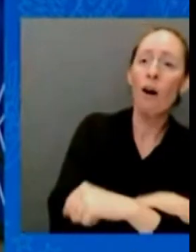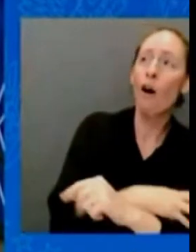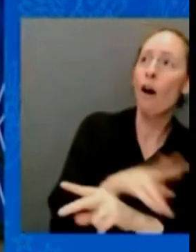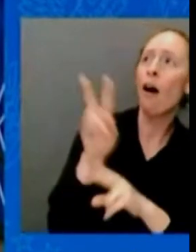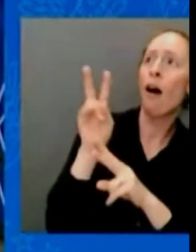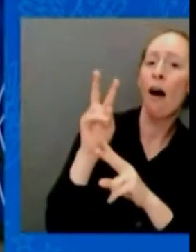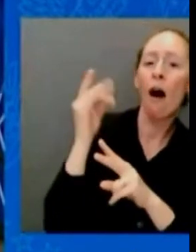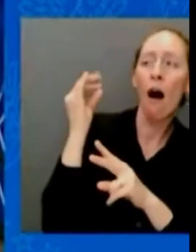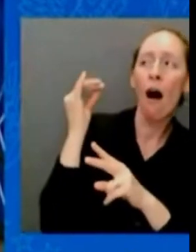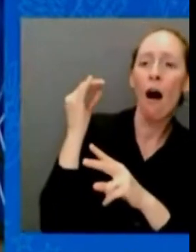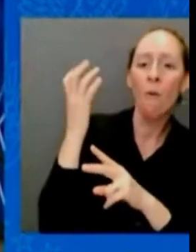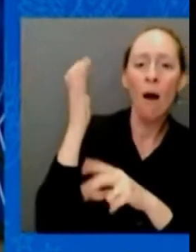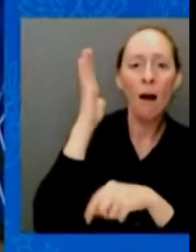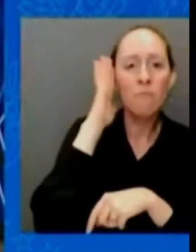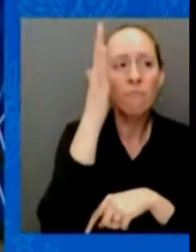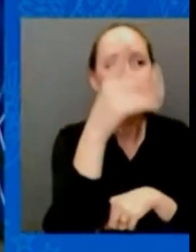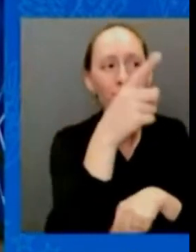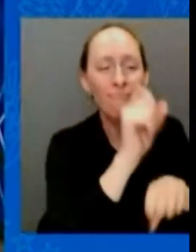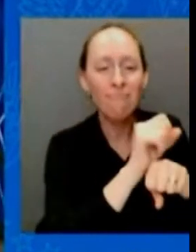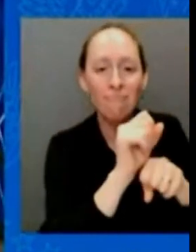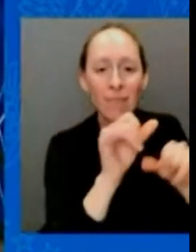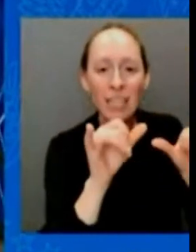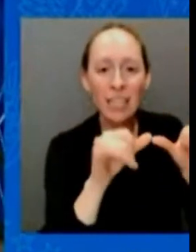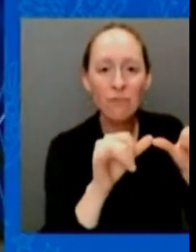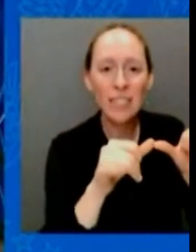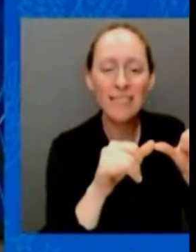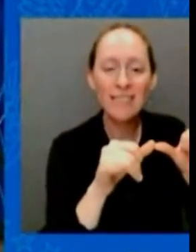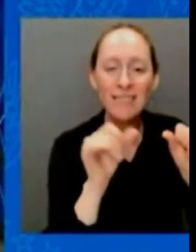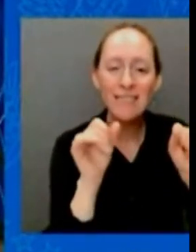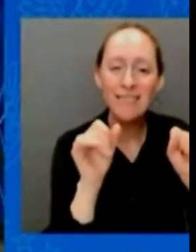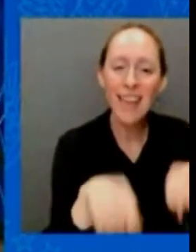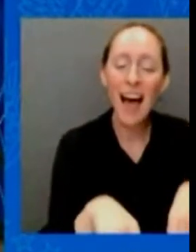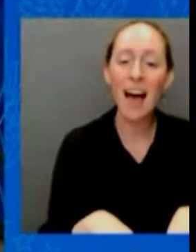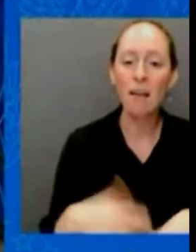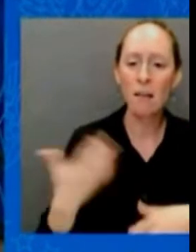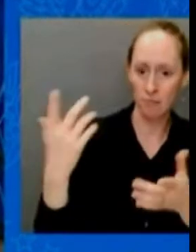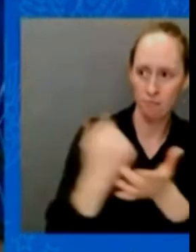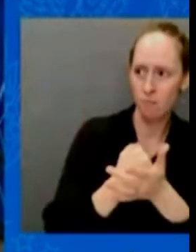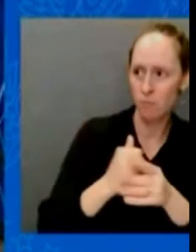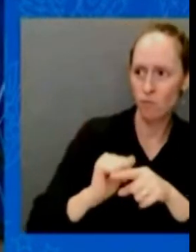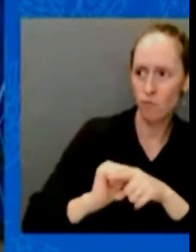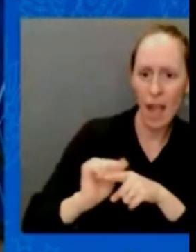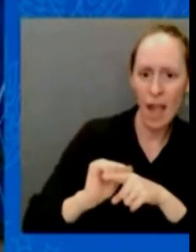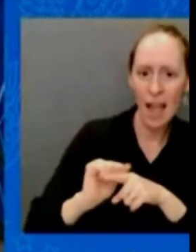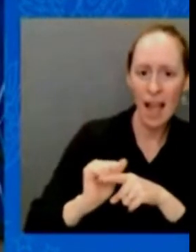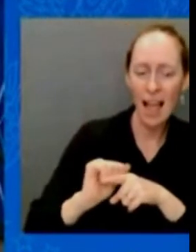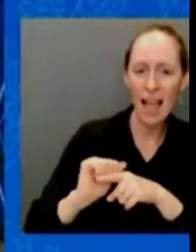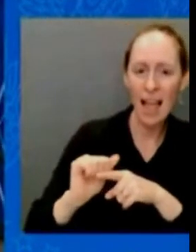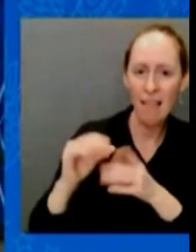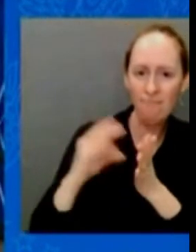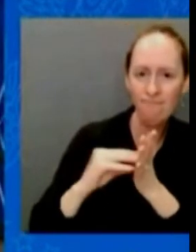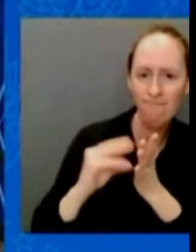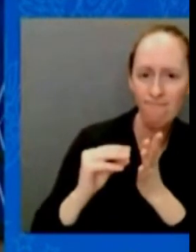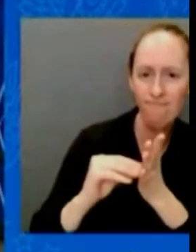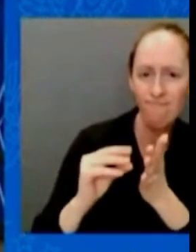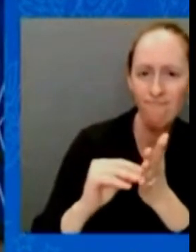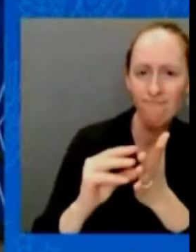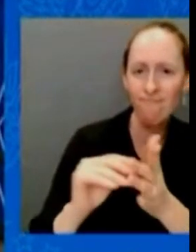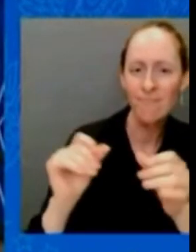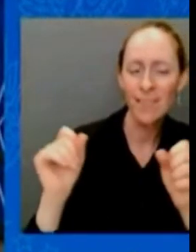education, the training, the support they need to build a life here in the community they grew up in and